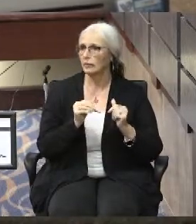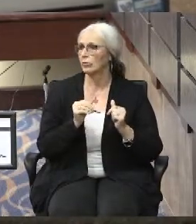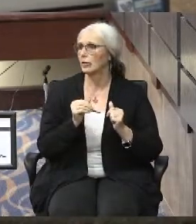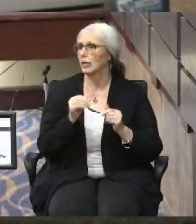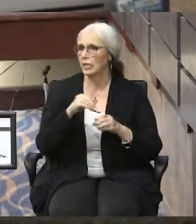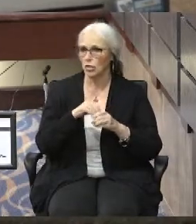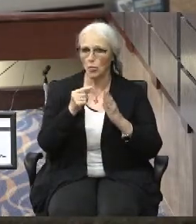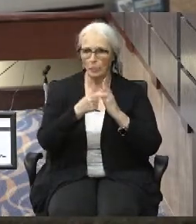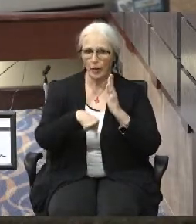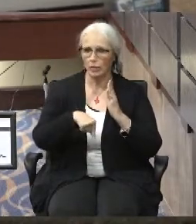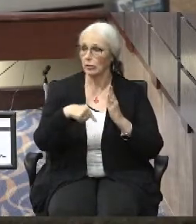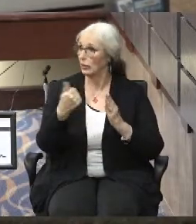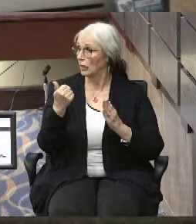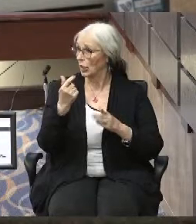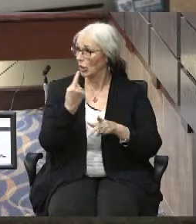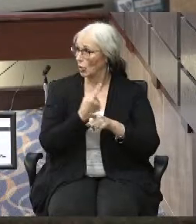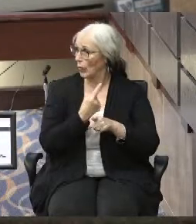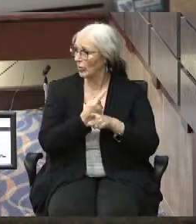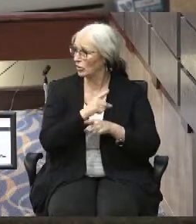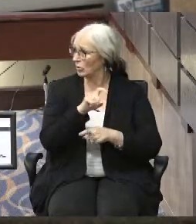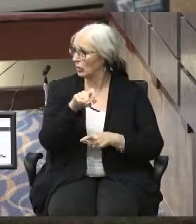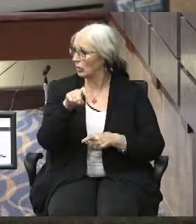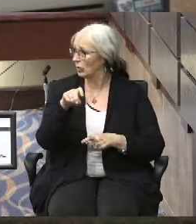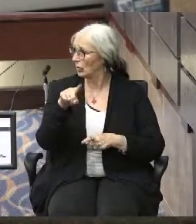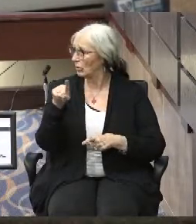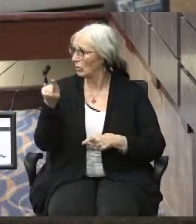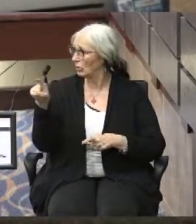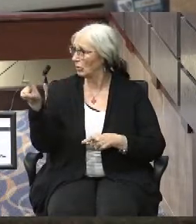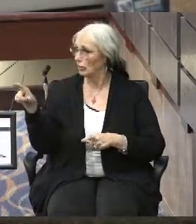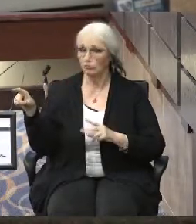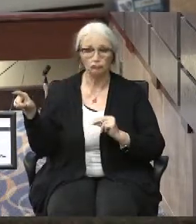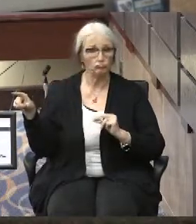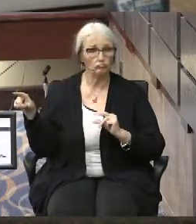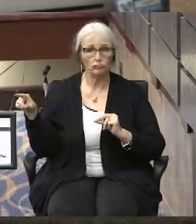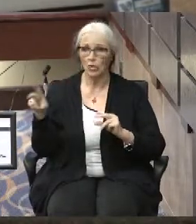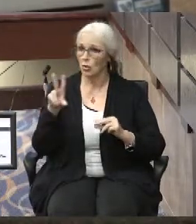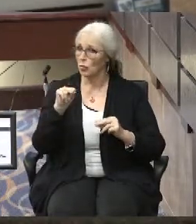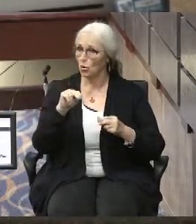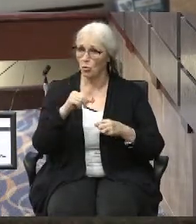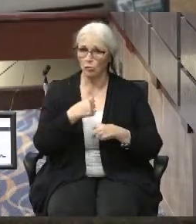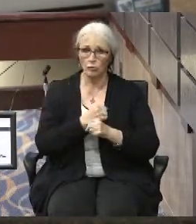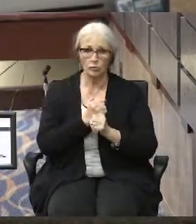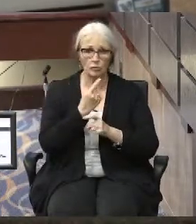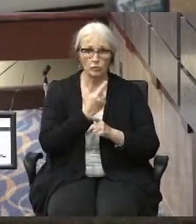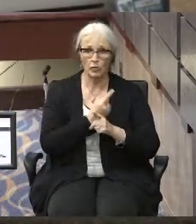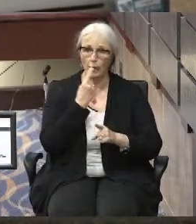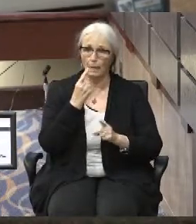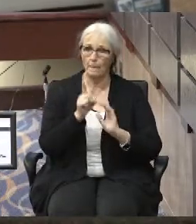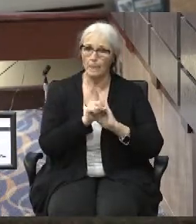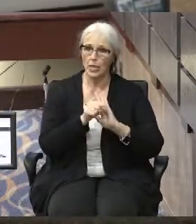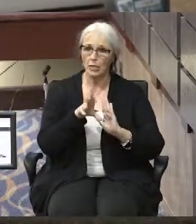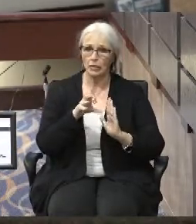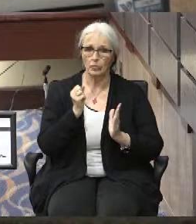packet. Are there any corrections? Nope. There being no corrections, the minutes stand approved as submitted.